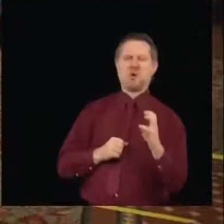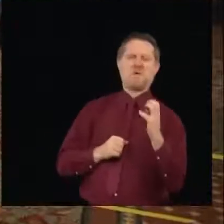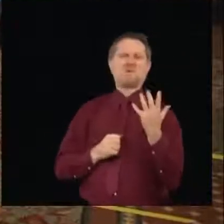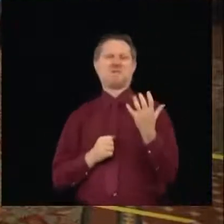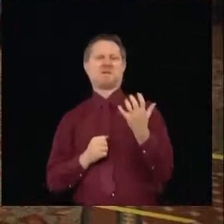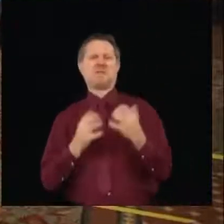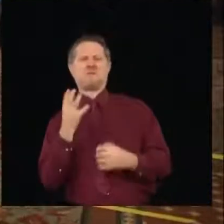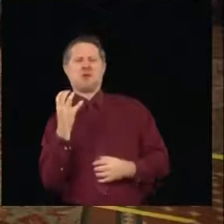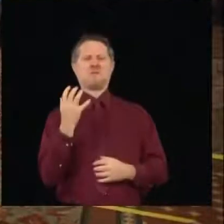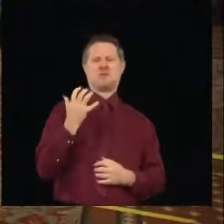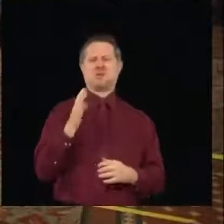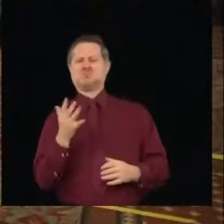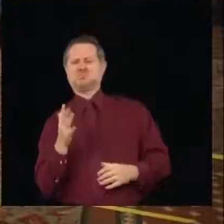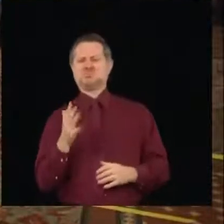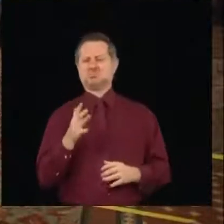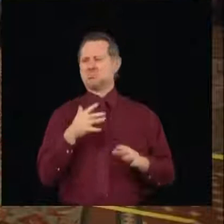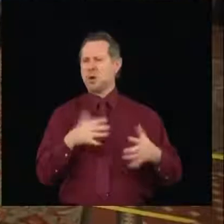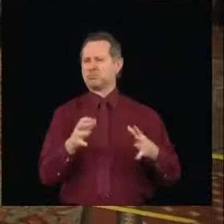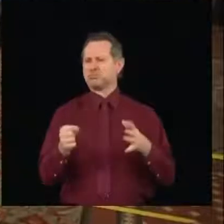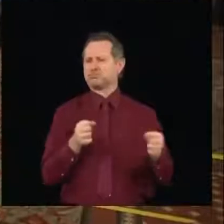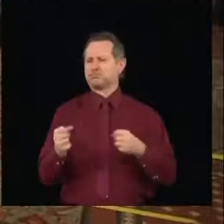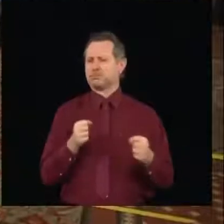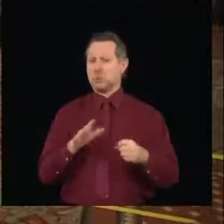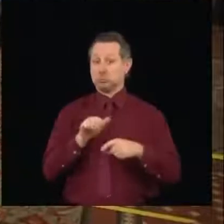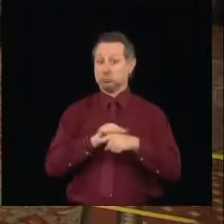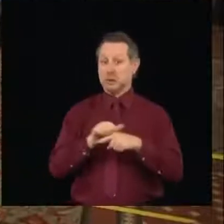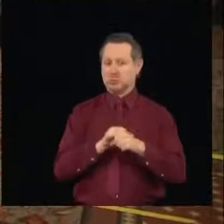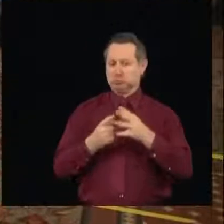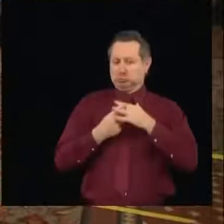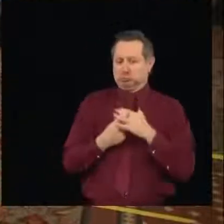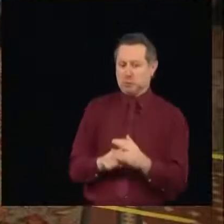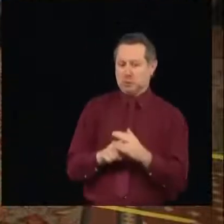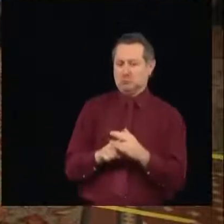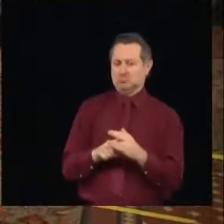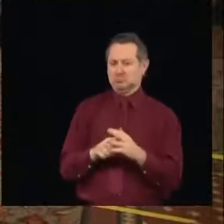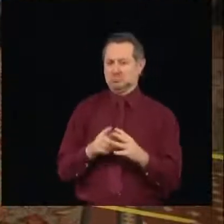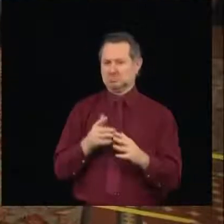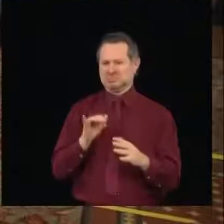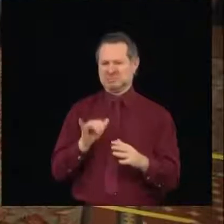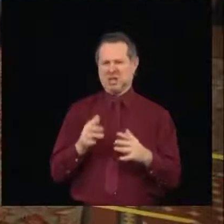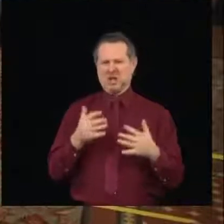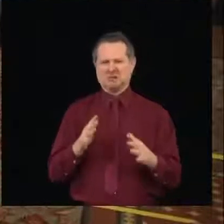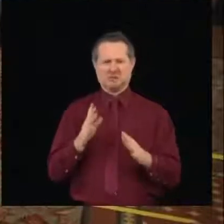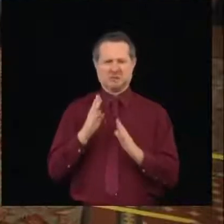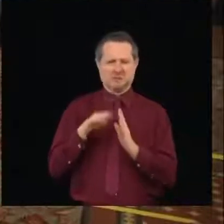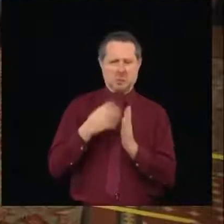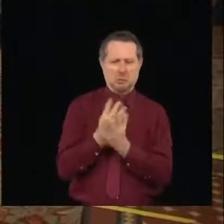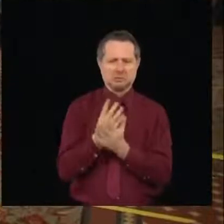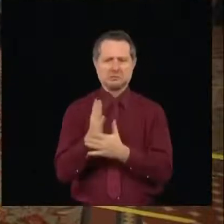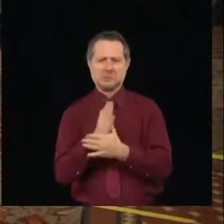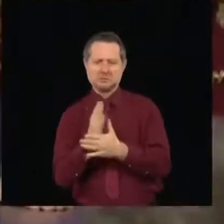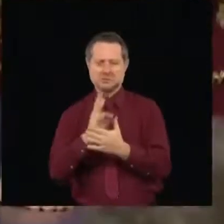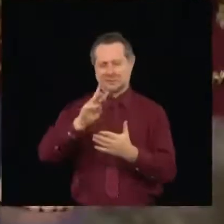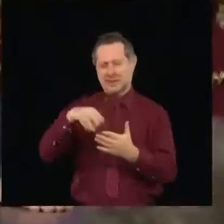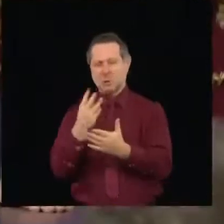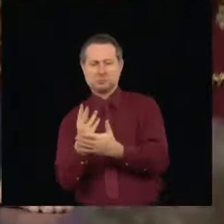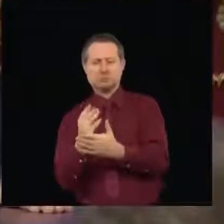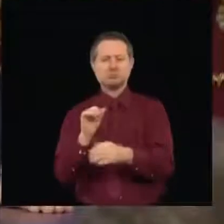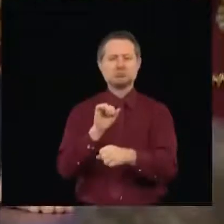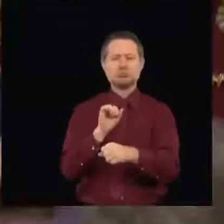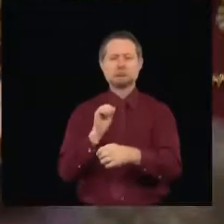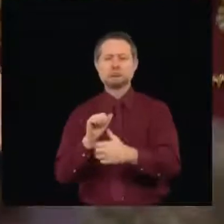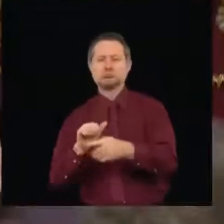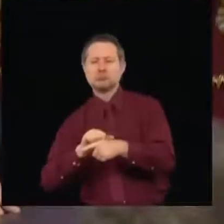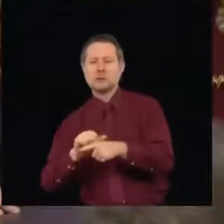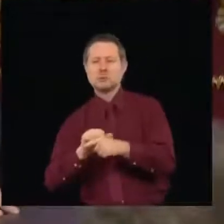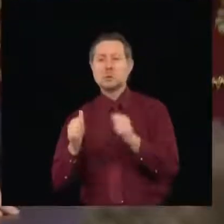having those numbers. The training has begun with, they've done the 4 to 6 hour training with the John Hopkins University